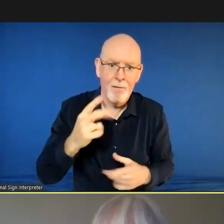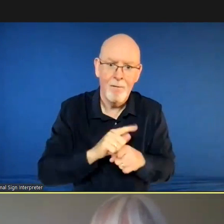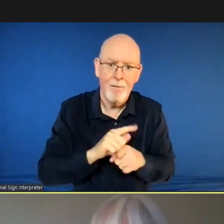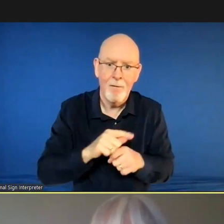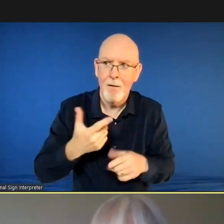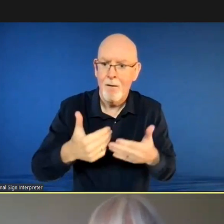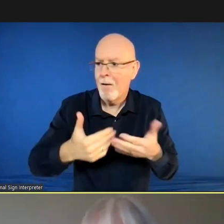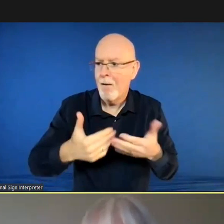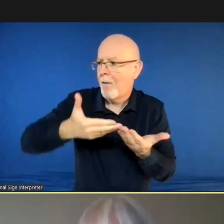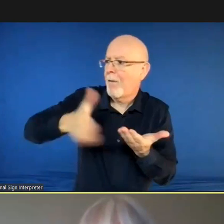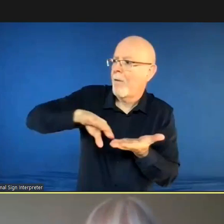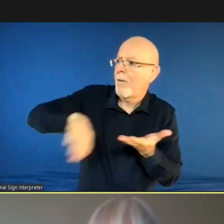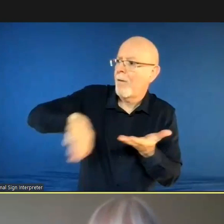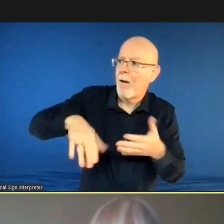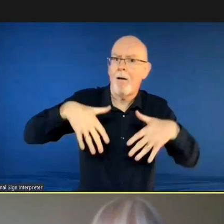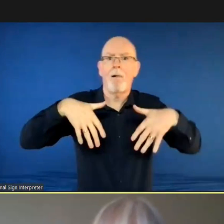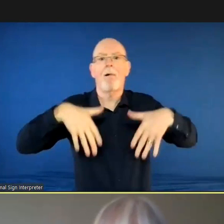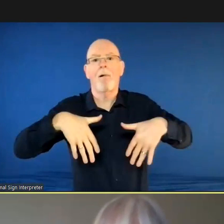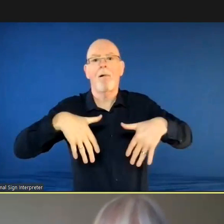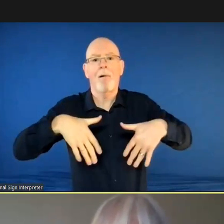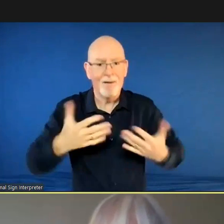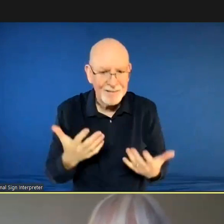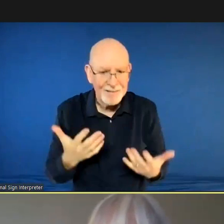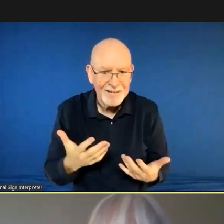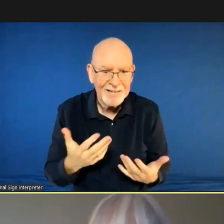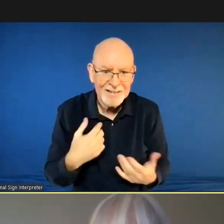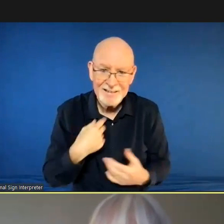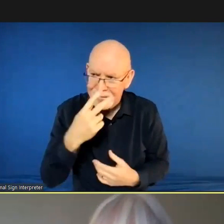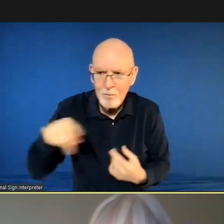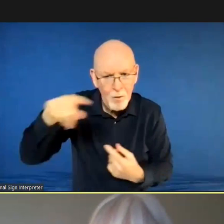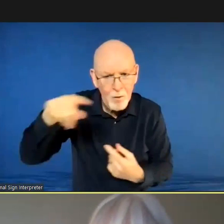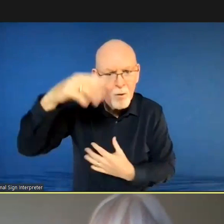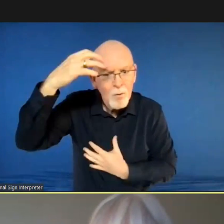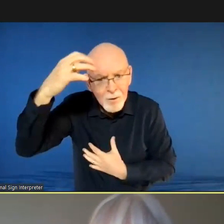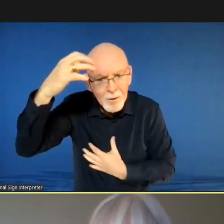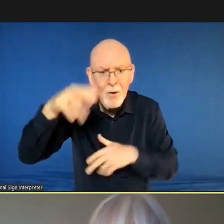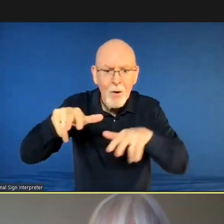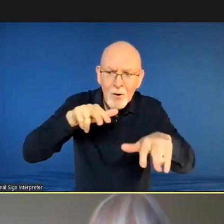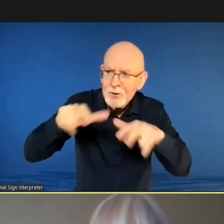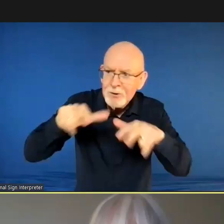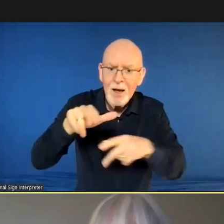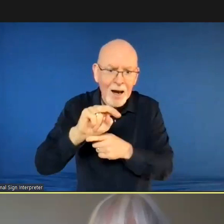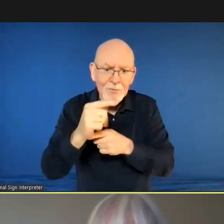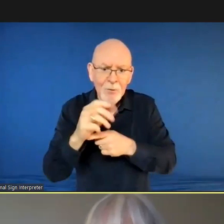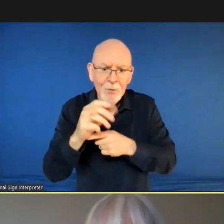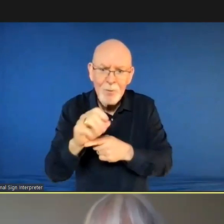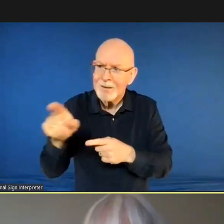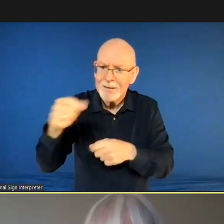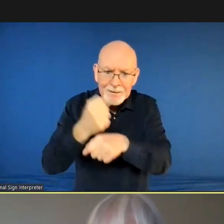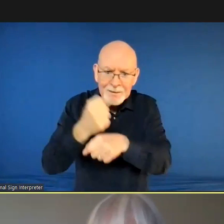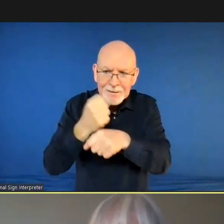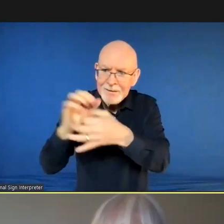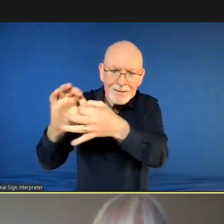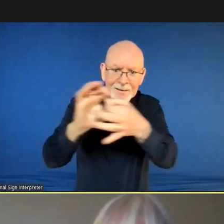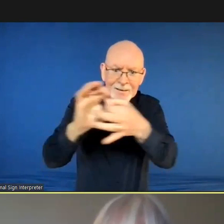and organisations and NGOs have put together lots of teaching materials that are available either